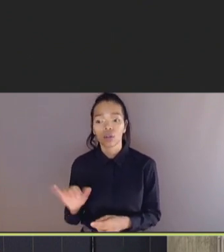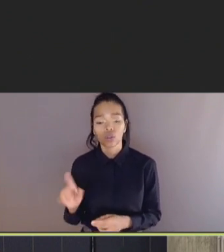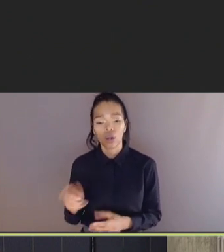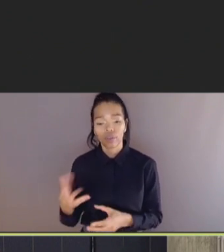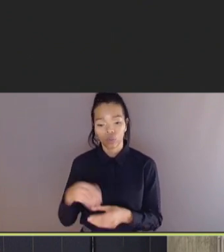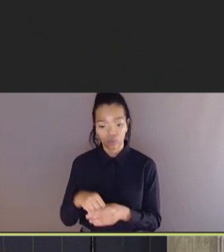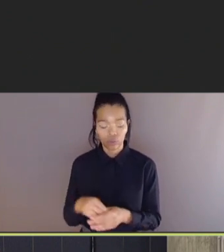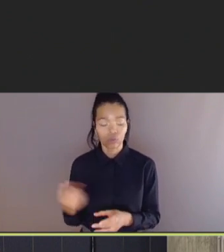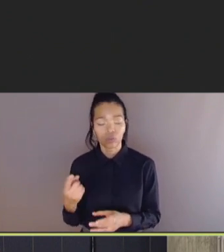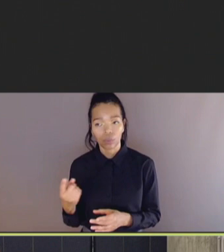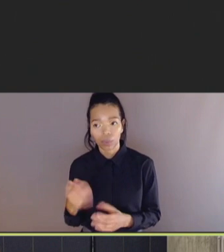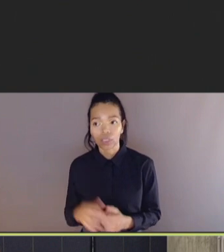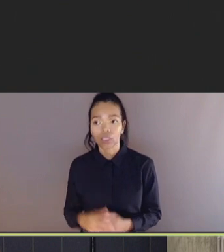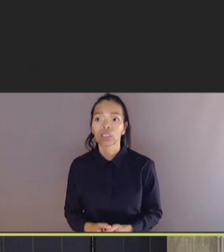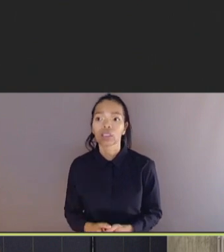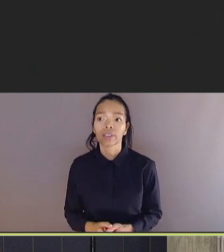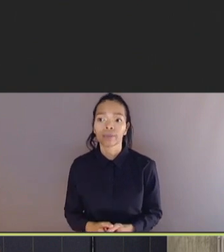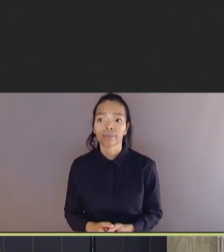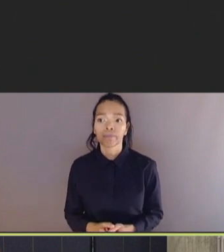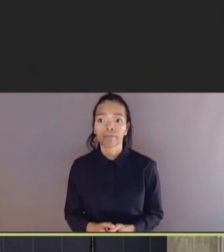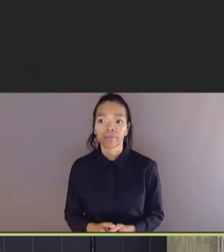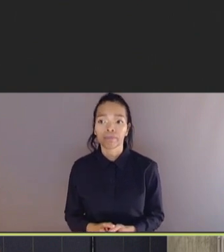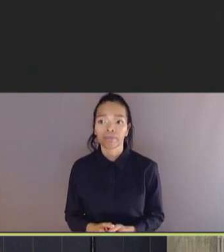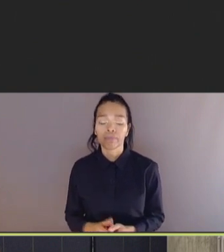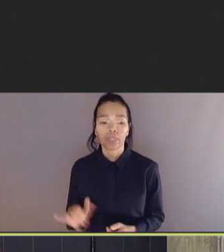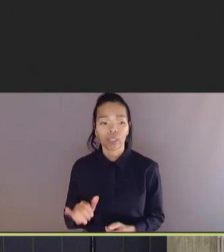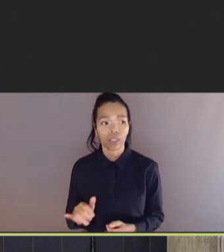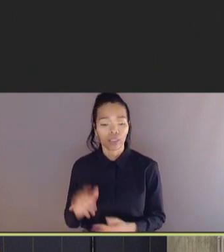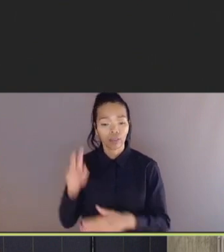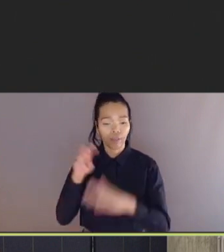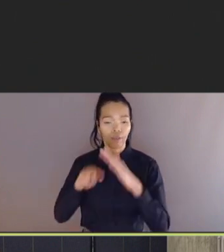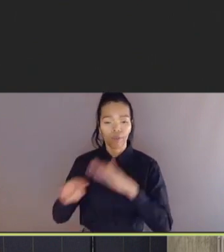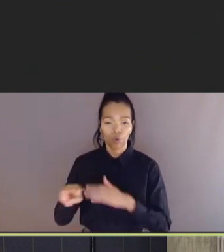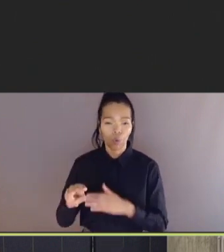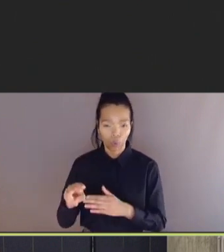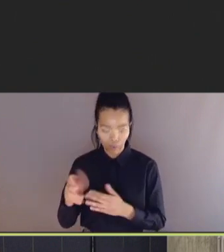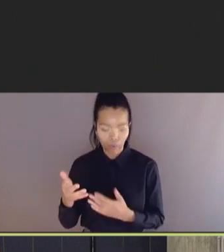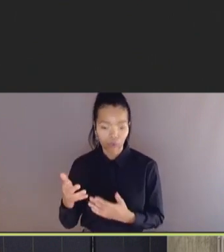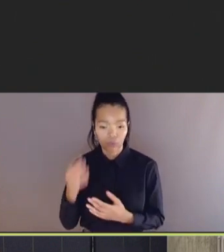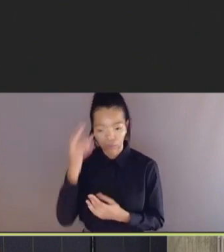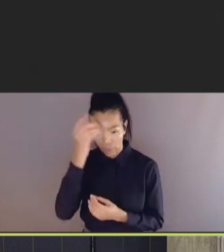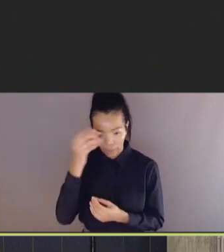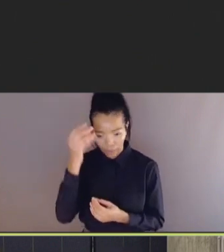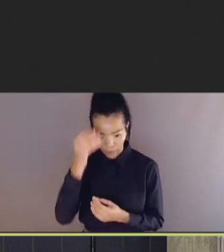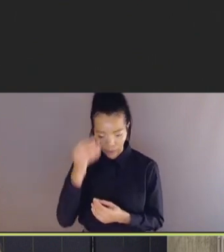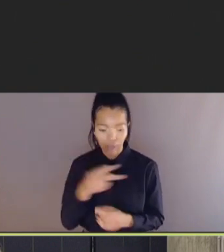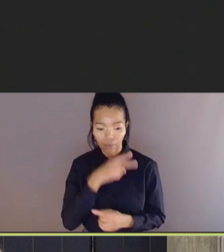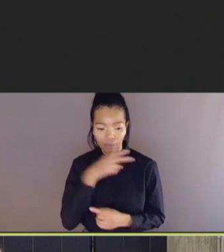something that is a forward-thinking verb as well.